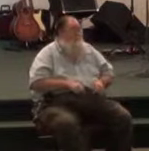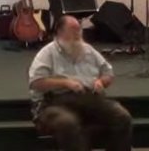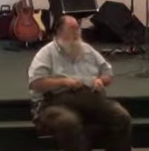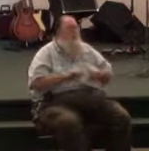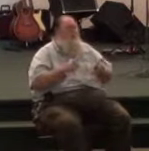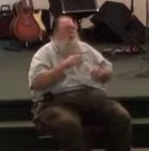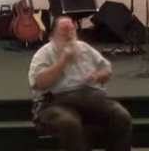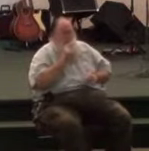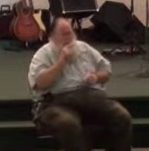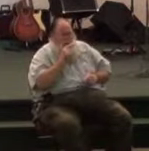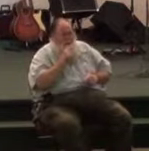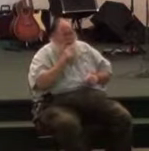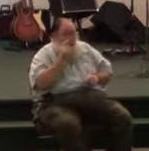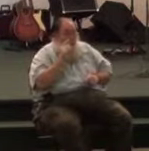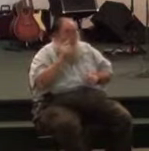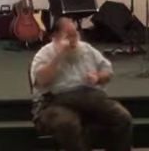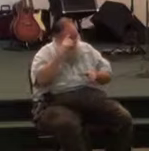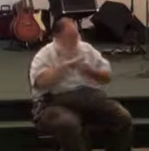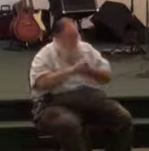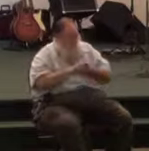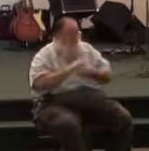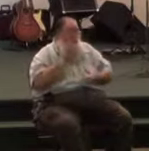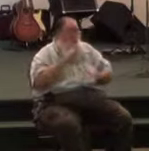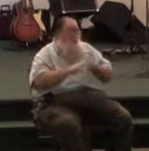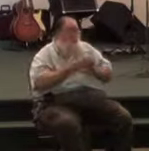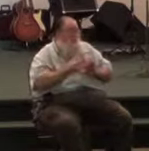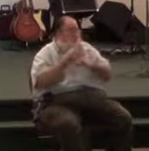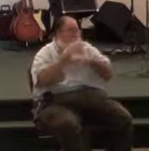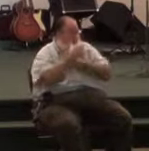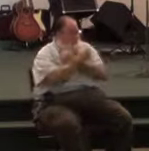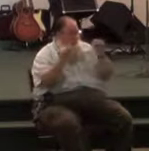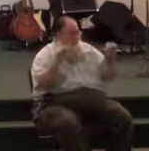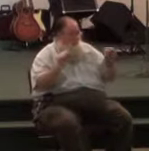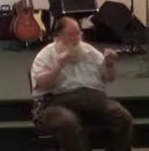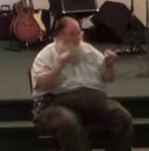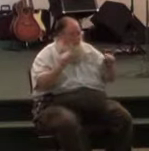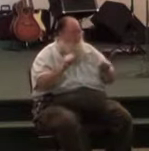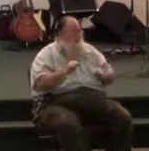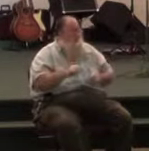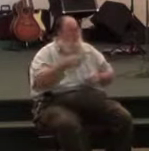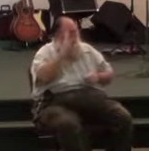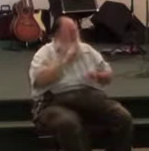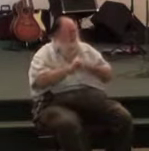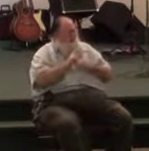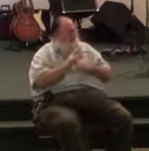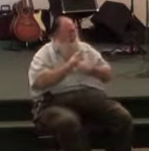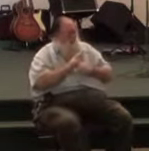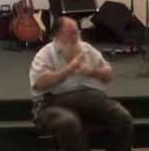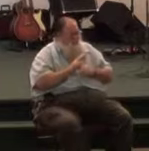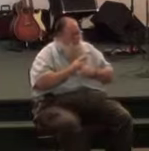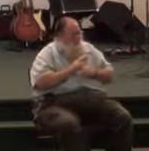But whosoever would believe shall be saved. And that was his purpose. God uses the most unlikely for his